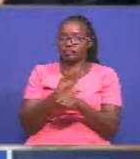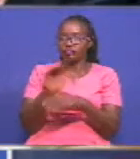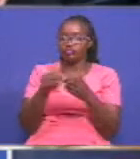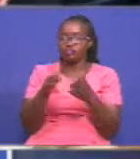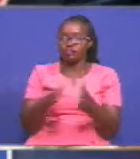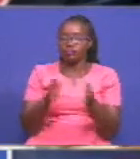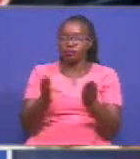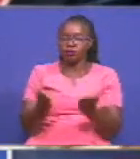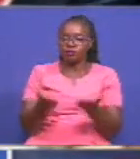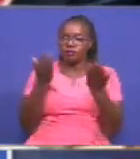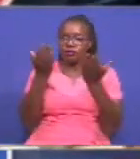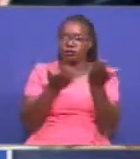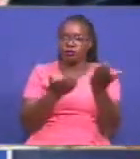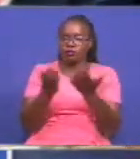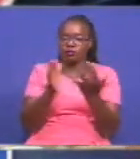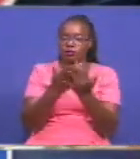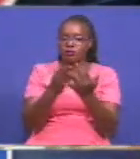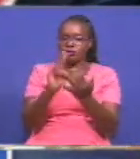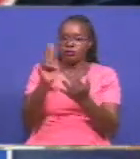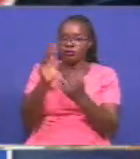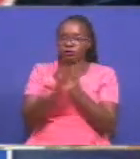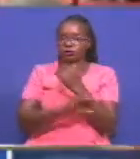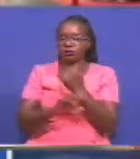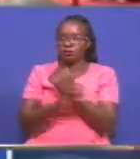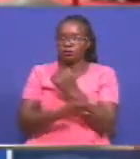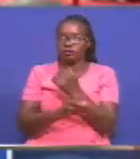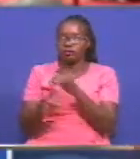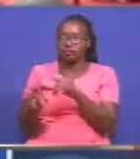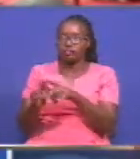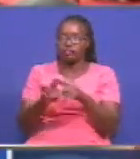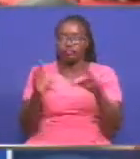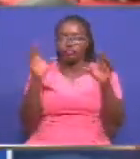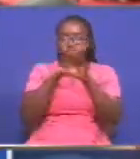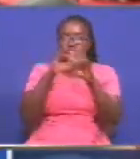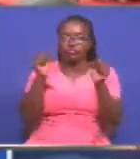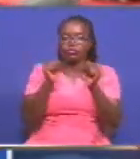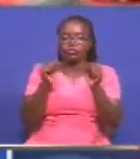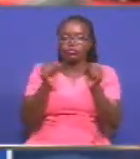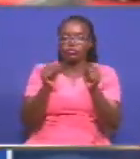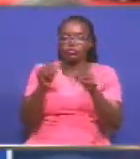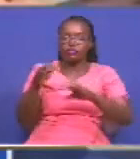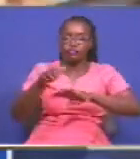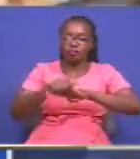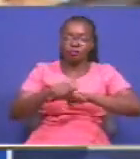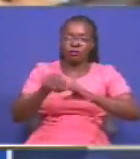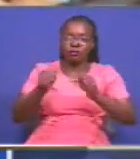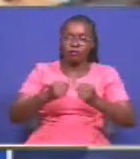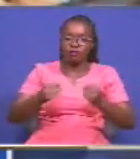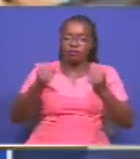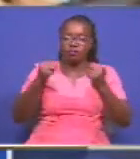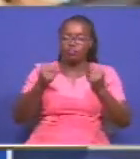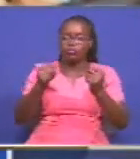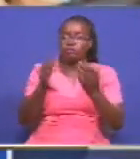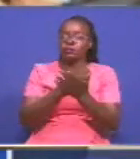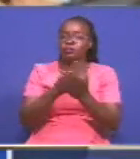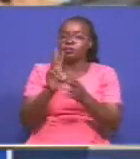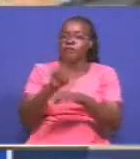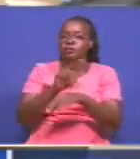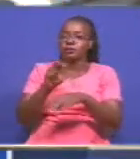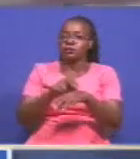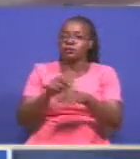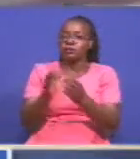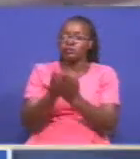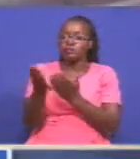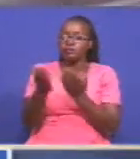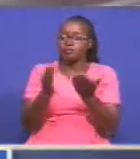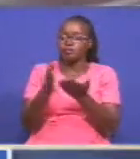to boost trade between the two countries. According to the head of state, there's a lot of untapped potential between the two nations, and the business